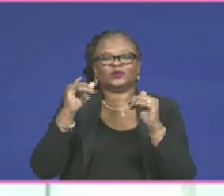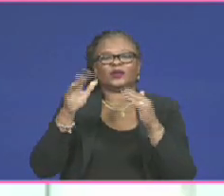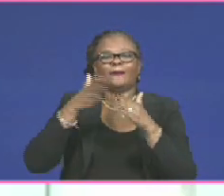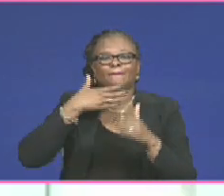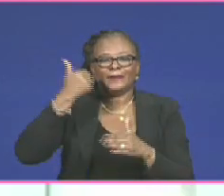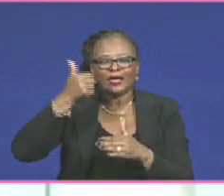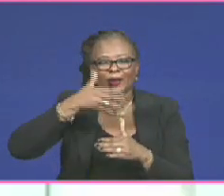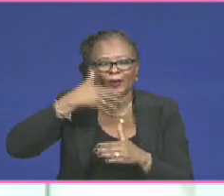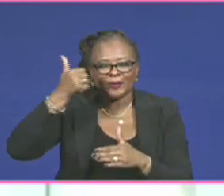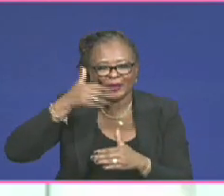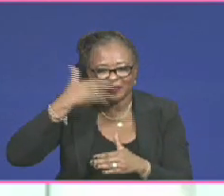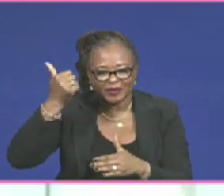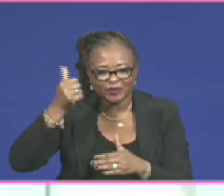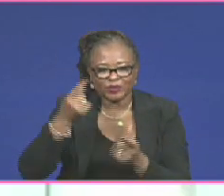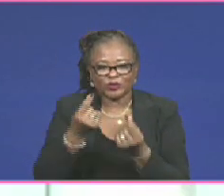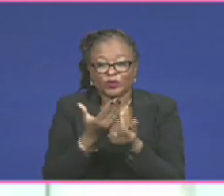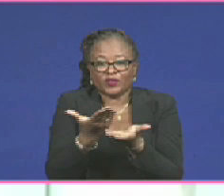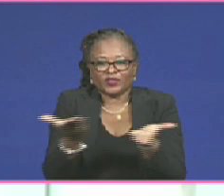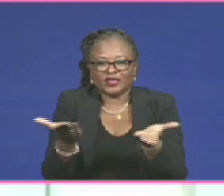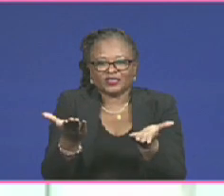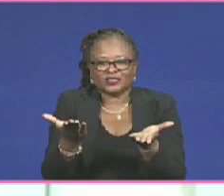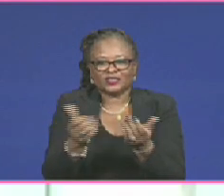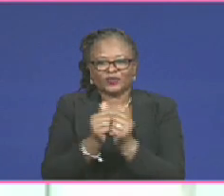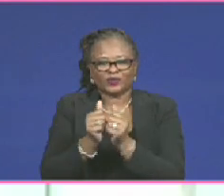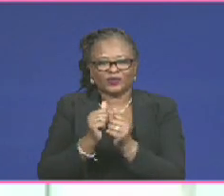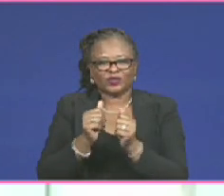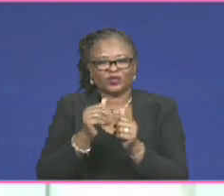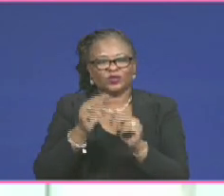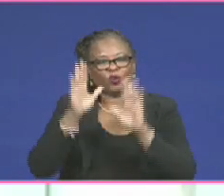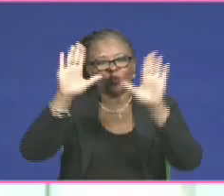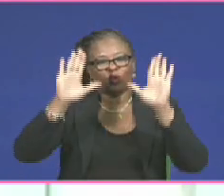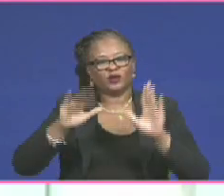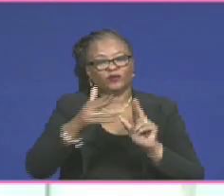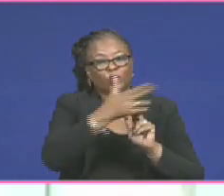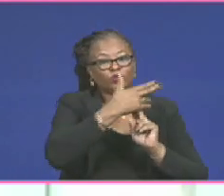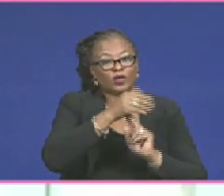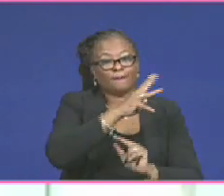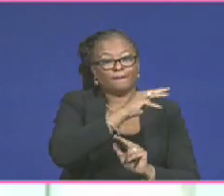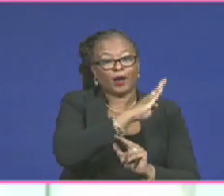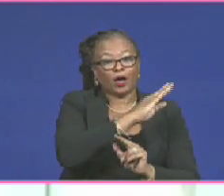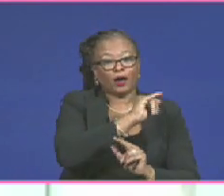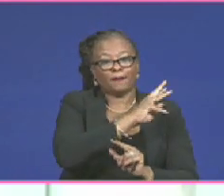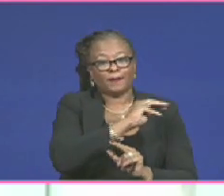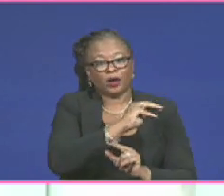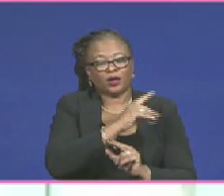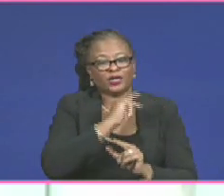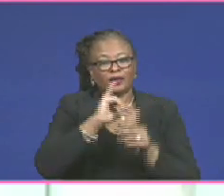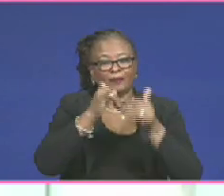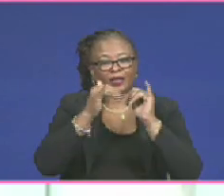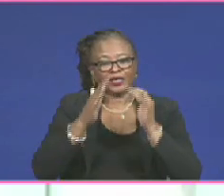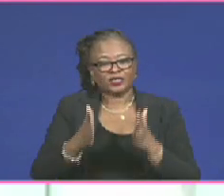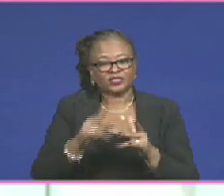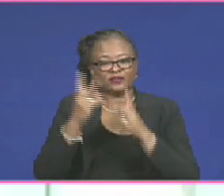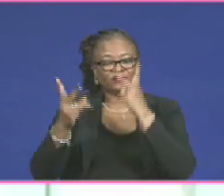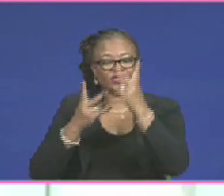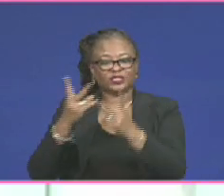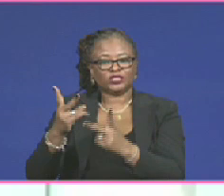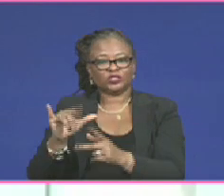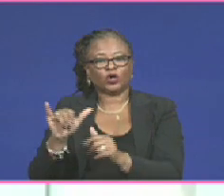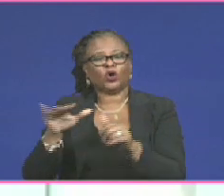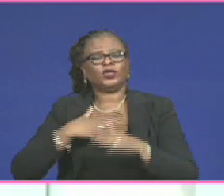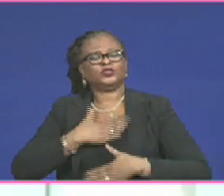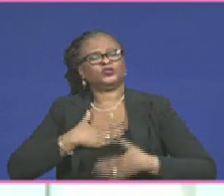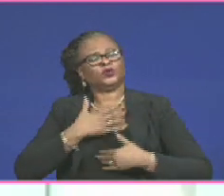better, and we will do things along with this great hotel at Bahama to ensure that the players and the visitors alike